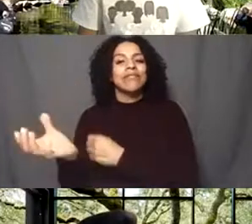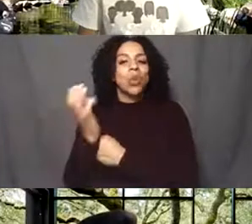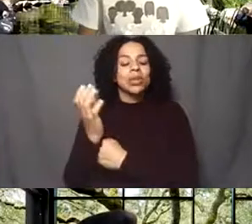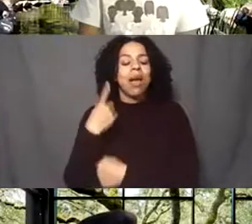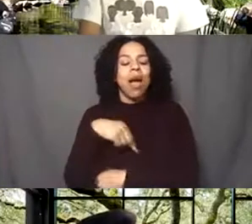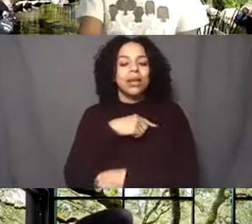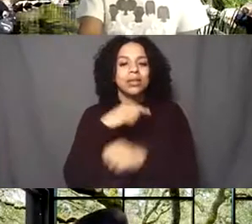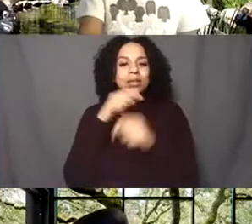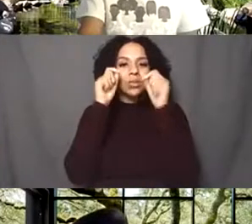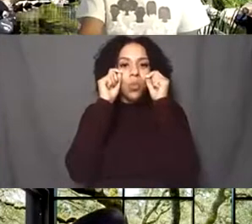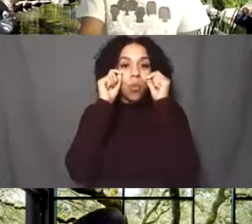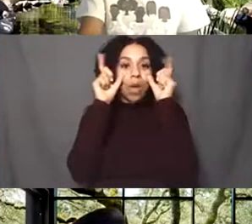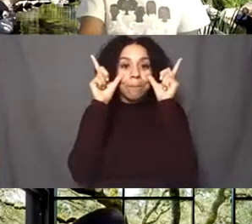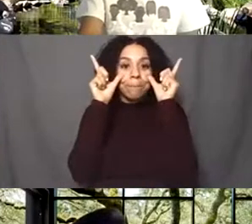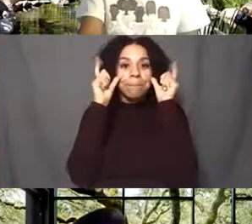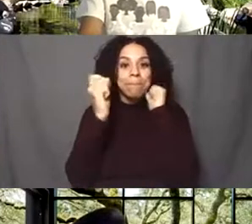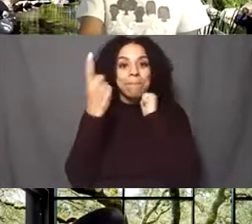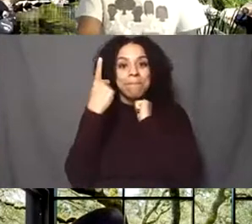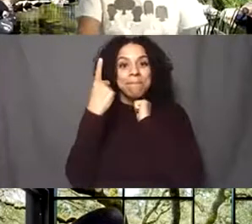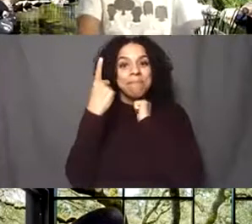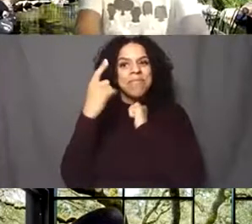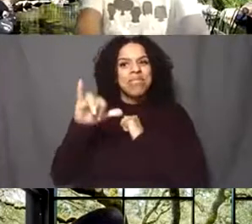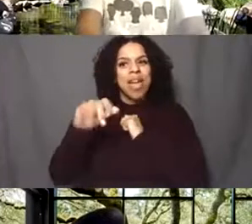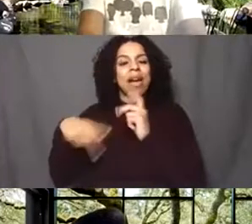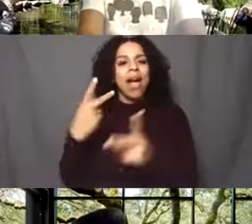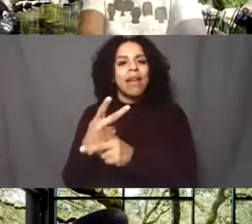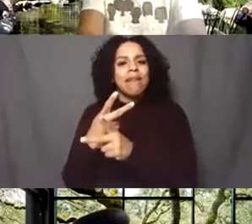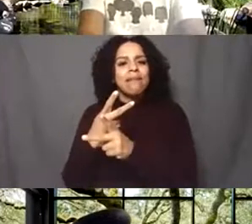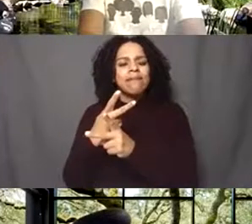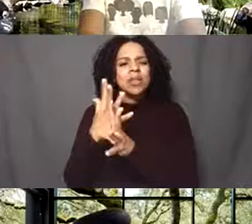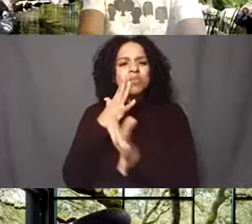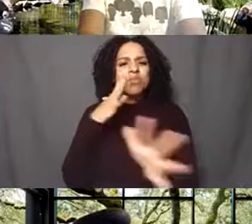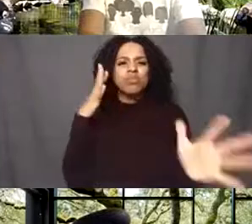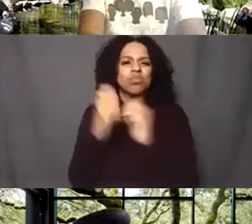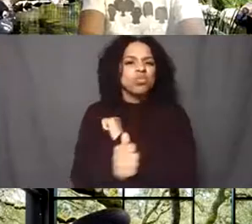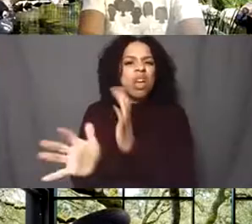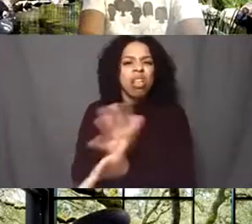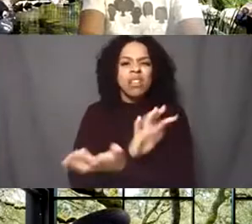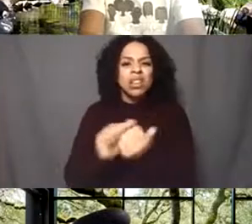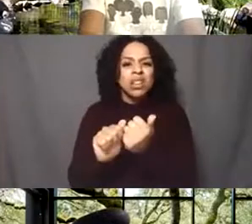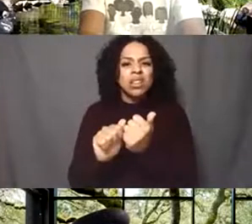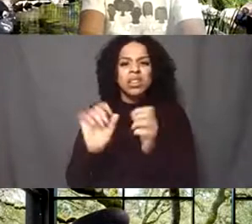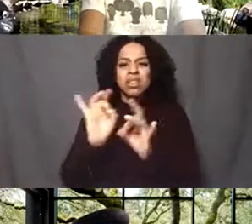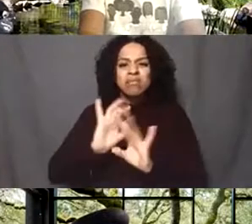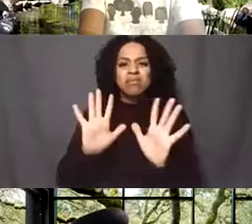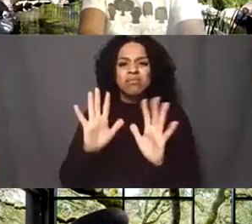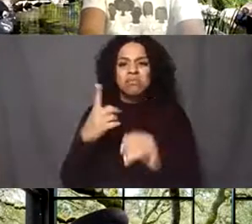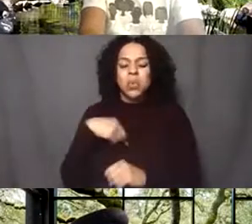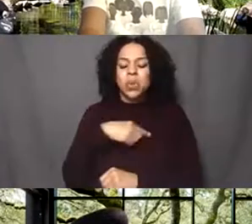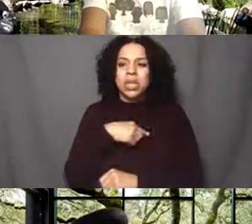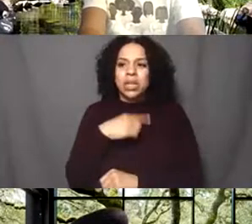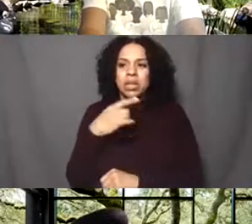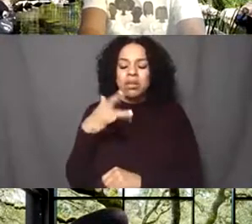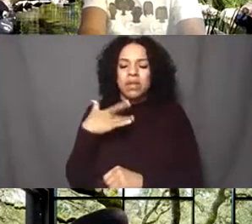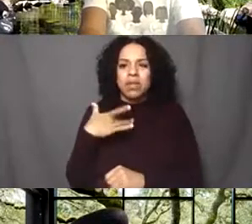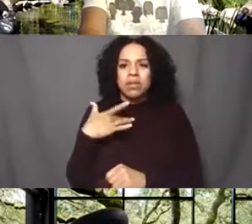just can't grapple with. And there's so much power in that. He believes, as I do, that there are